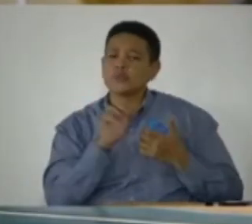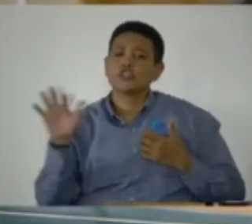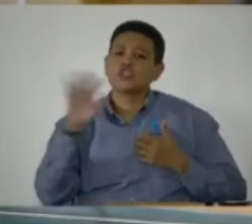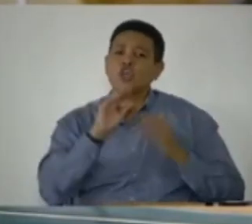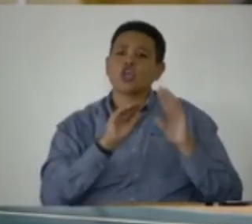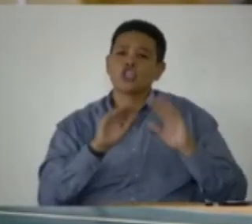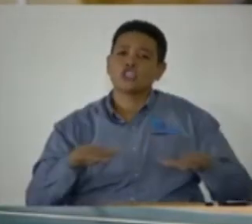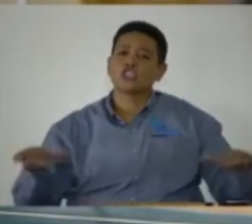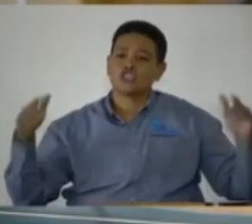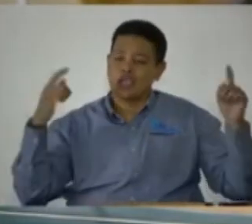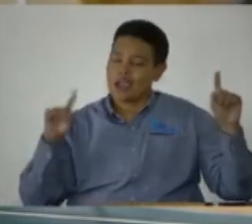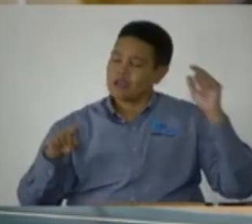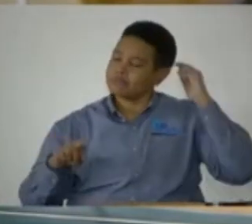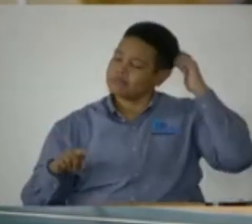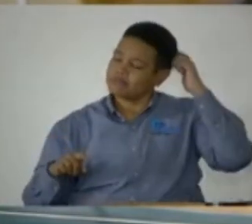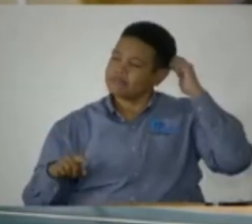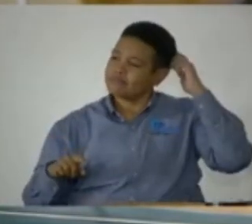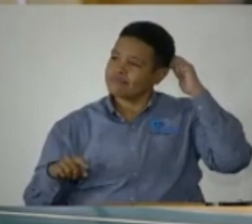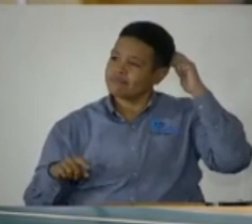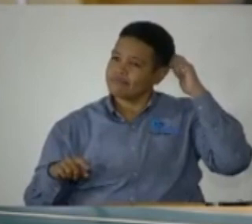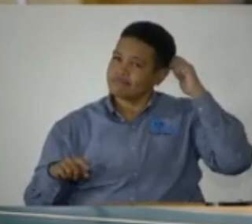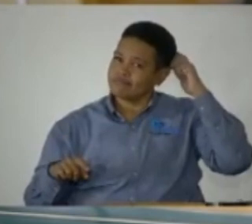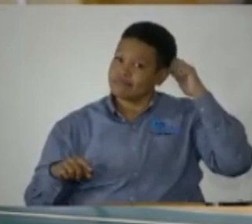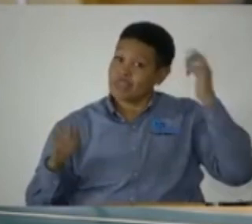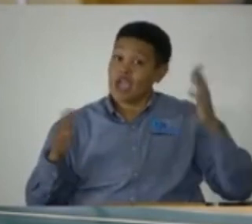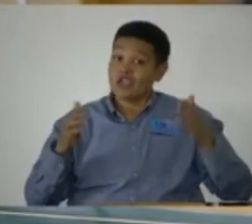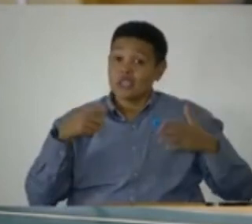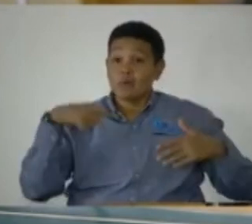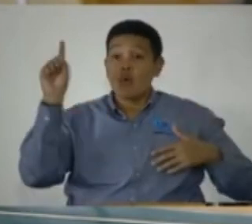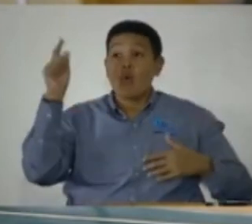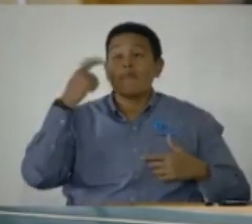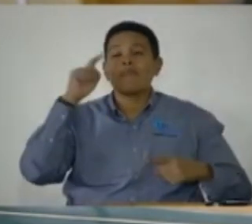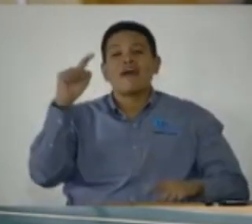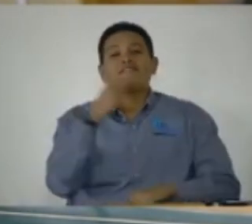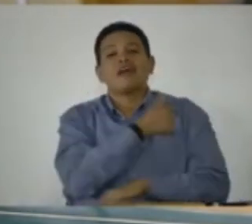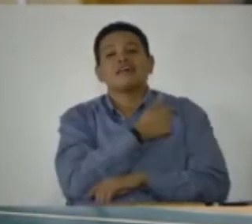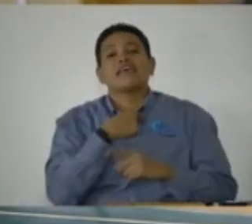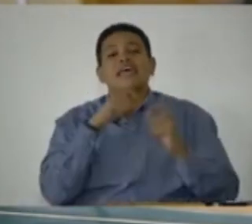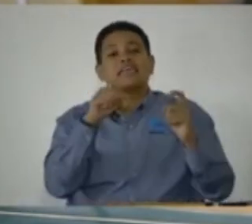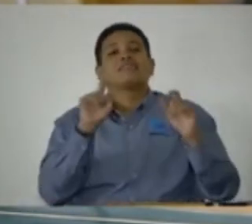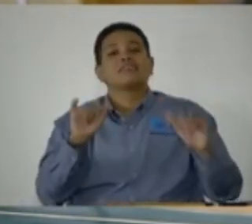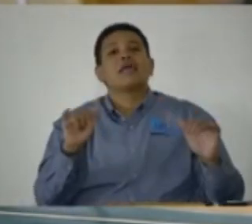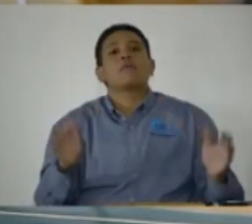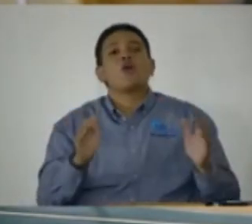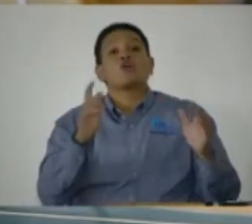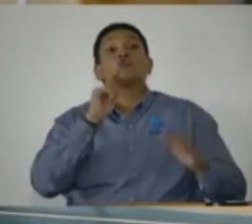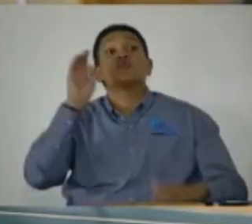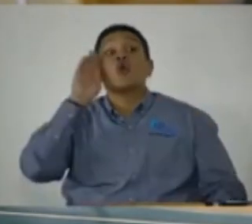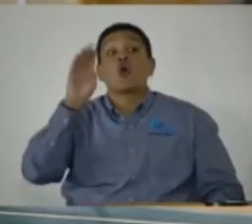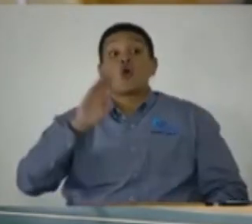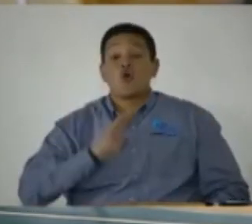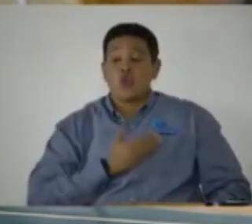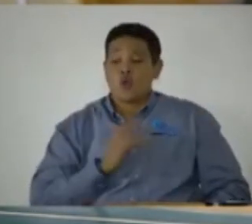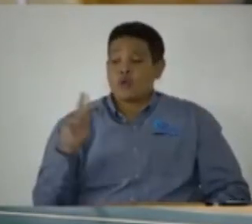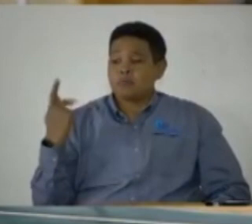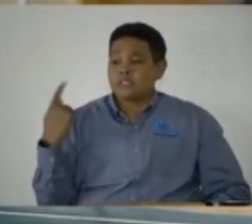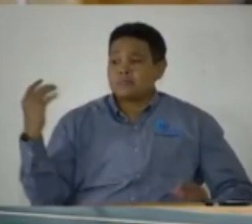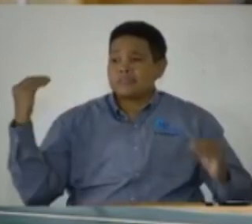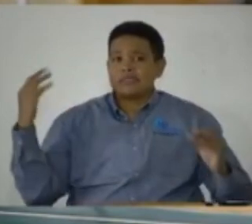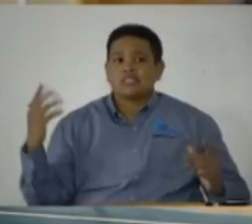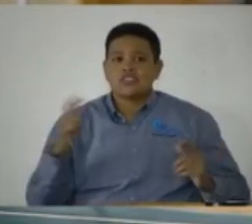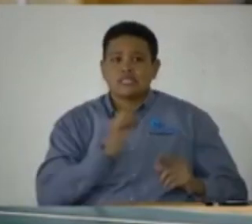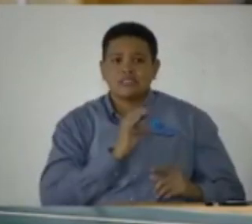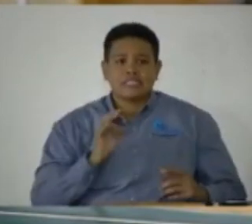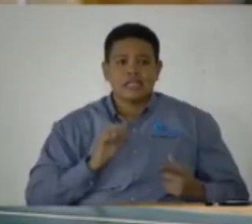children. Encourage them to take the vaccines. And I give the same encouragement to all our principals, our teachers, our staff,